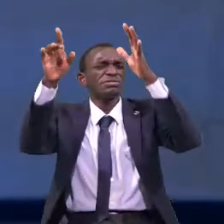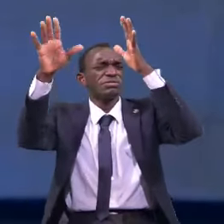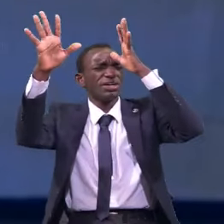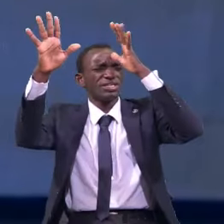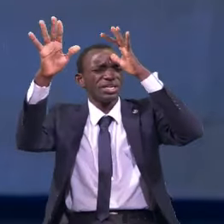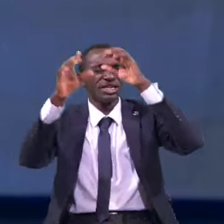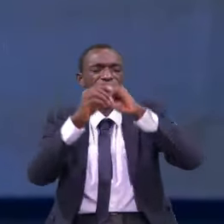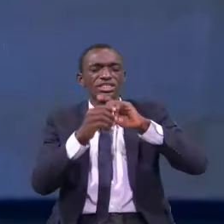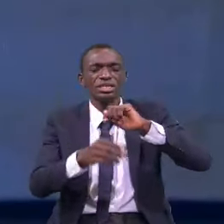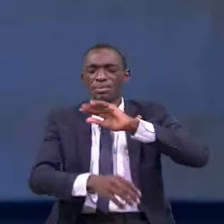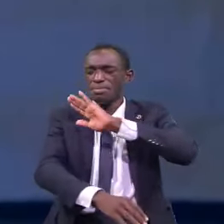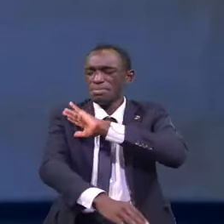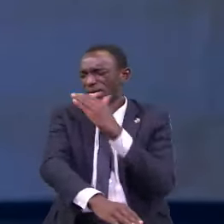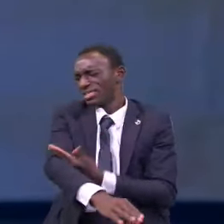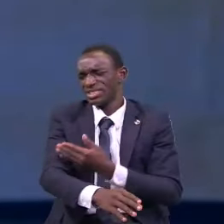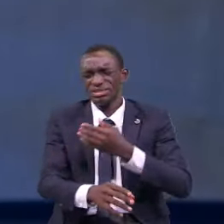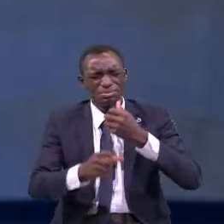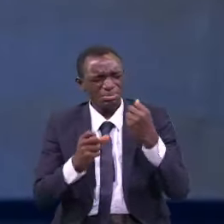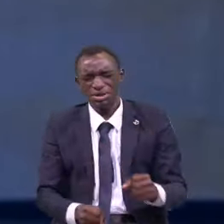your compassion will never fail.